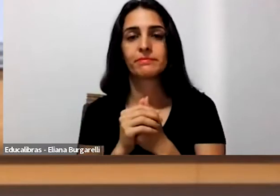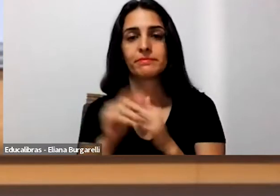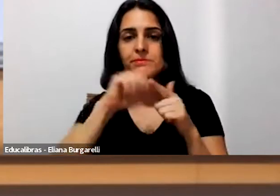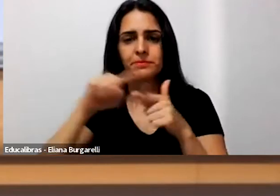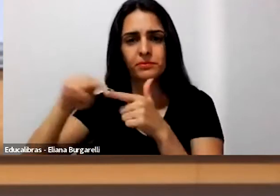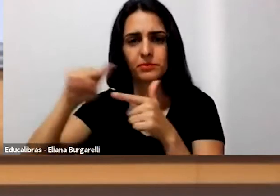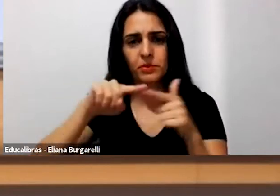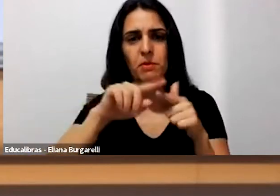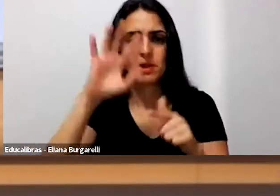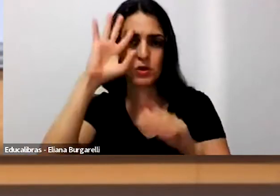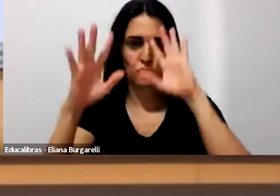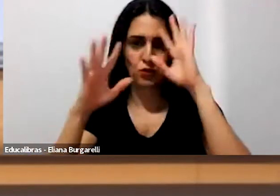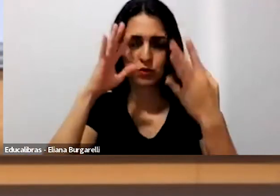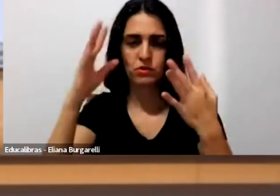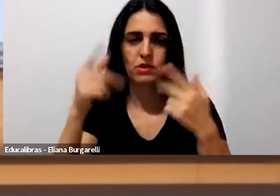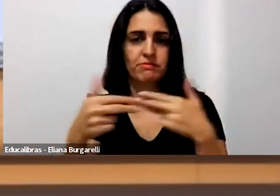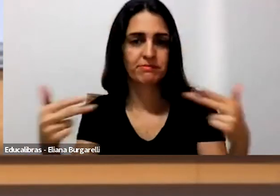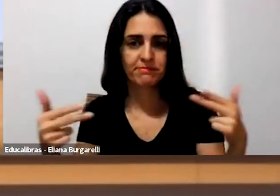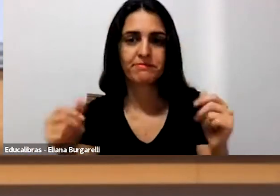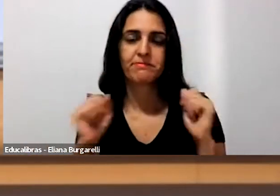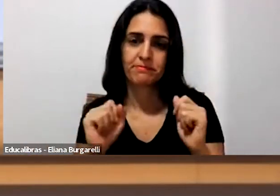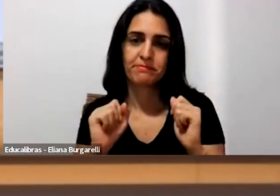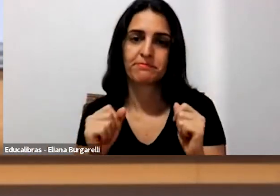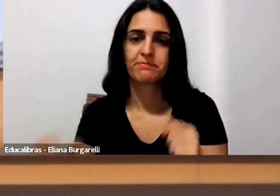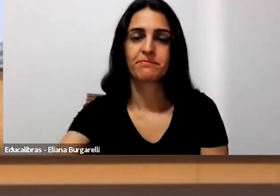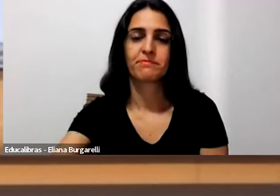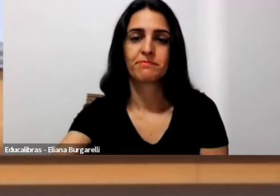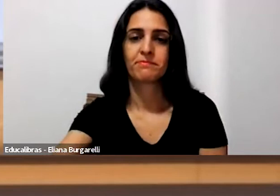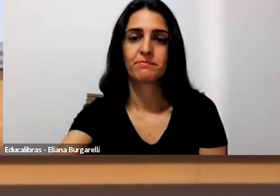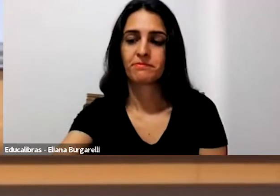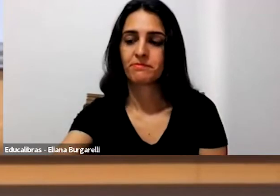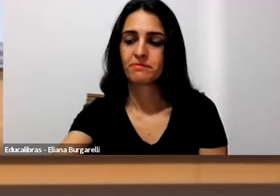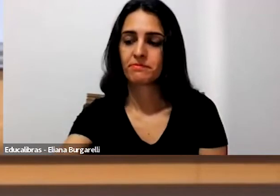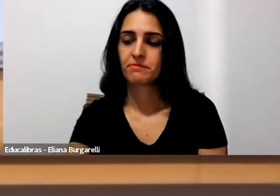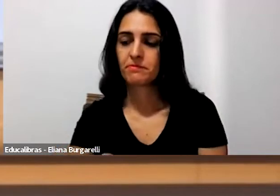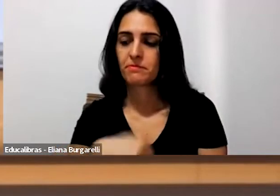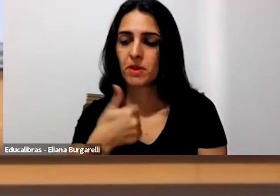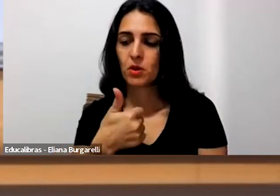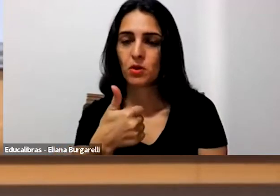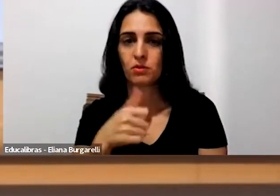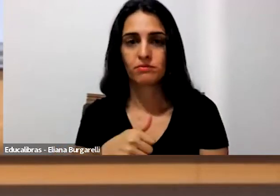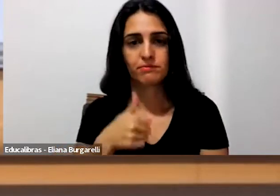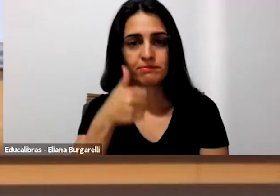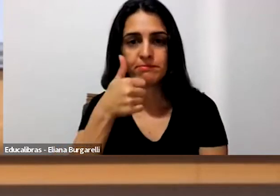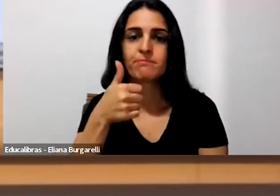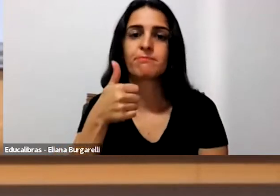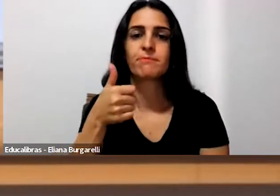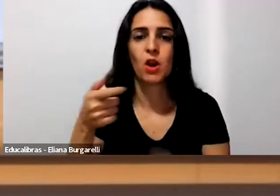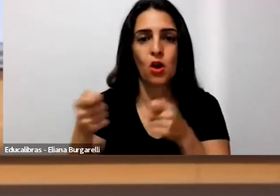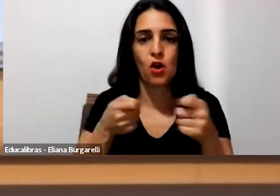solutions that could improve our ways of governing and living. Although